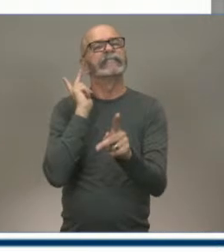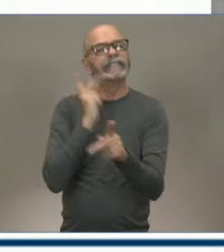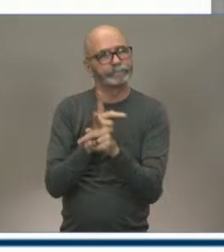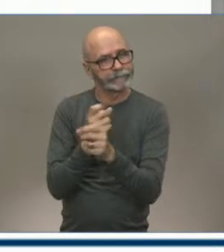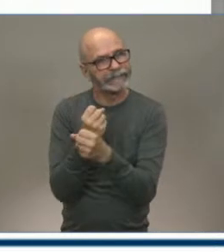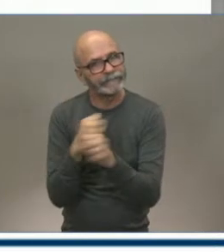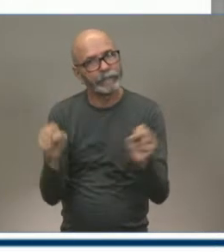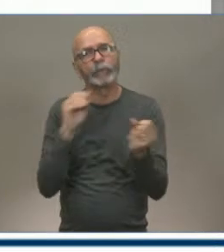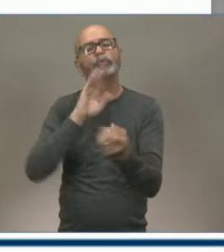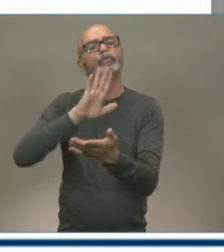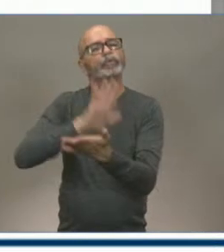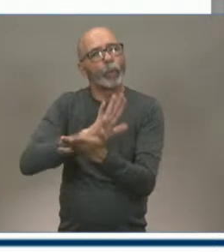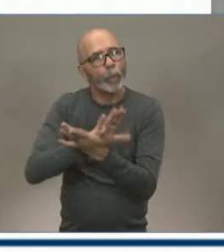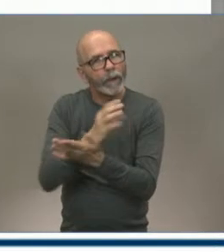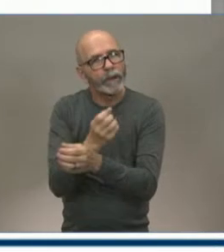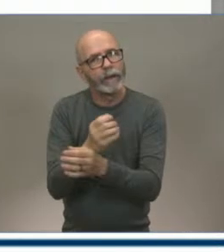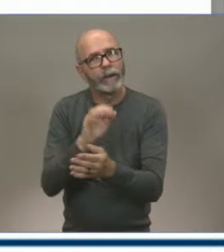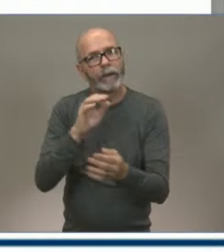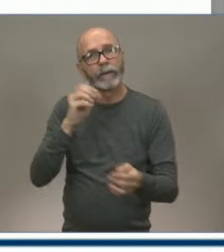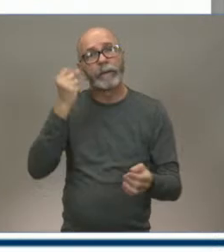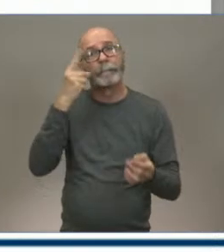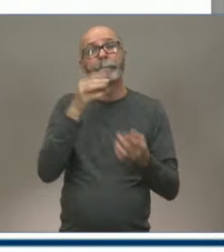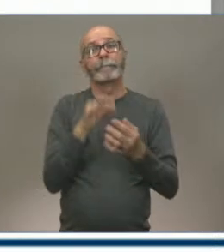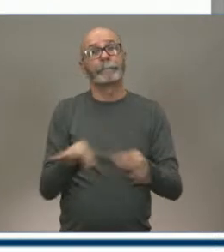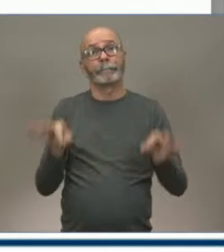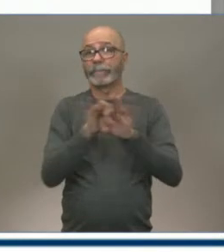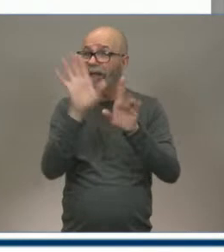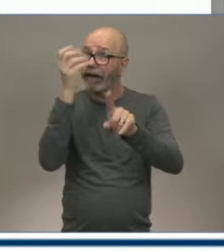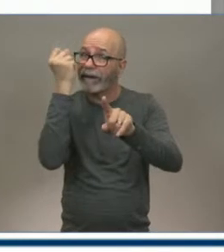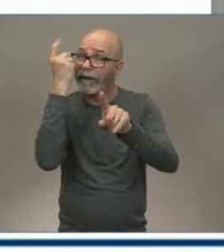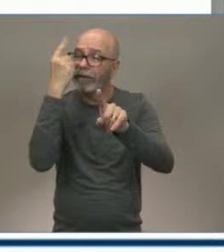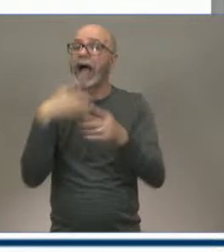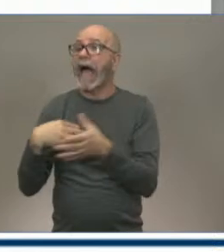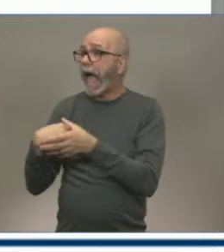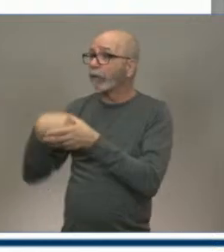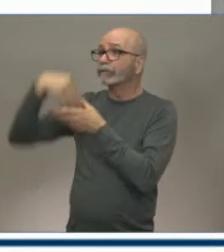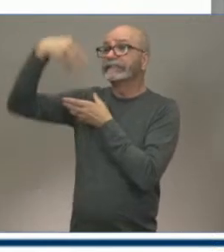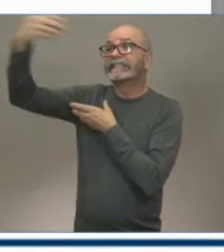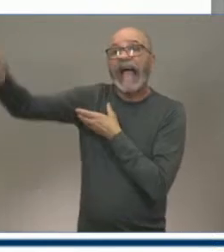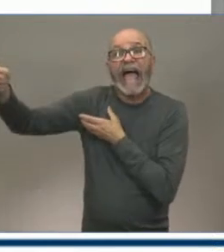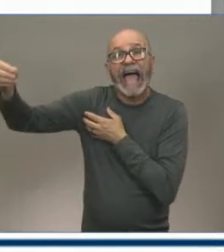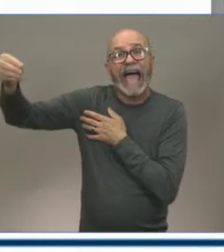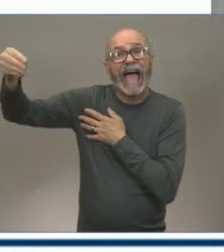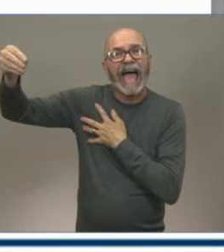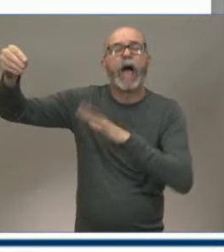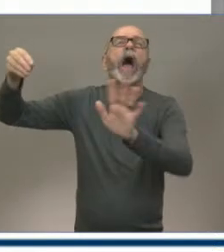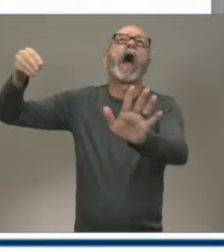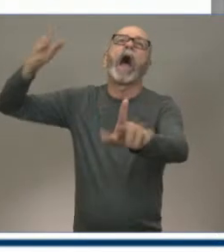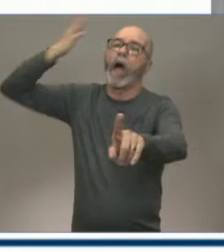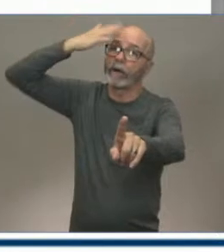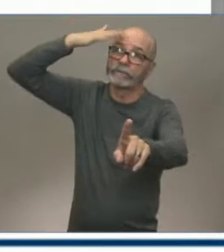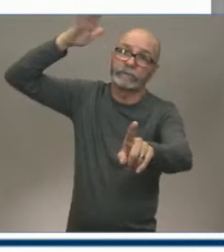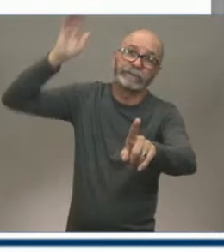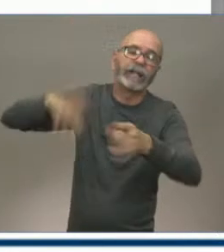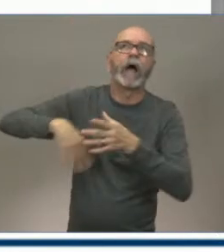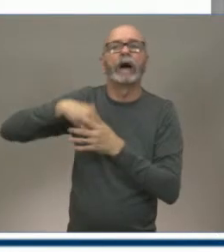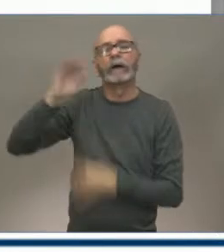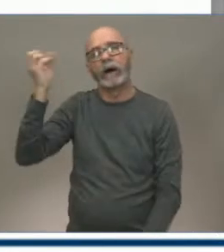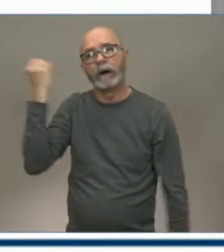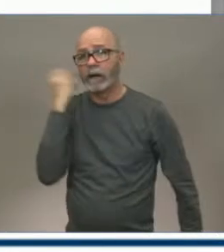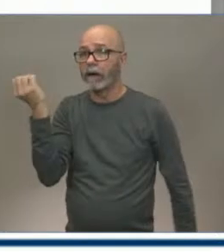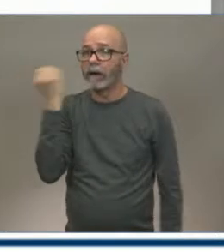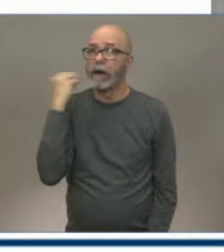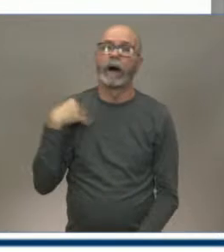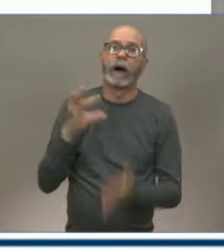behavior outside that will also protect our teachers and students. I know we're tired and complacency can set in, but following